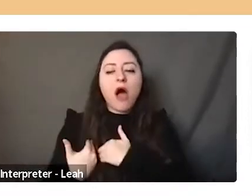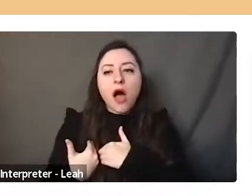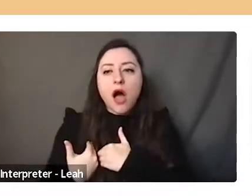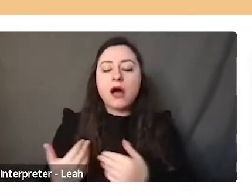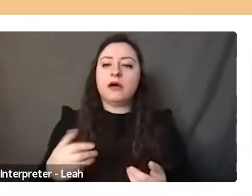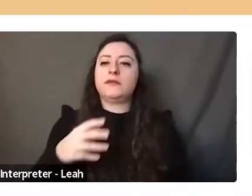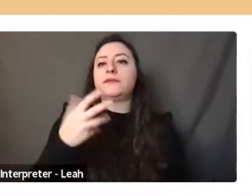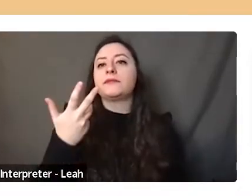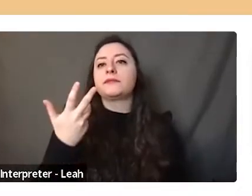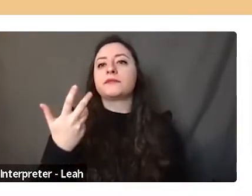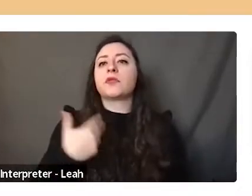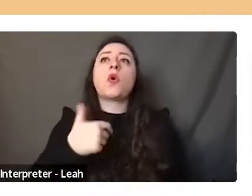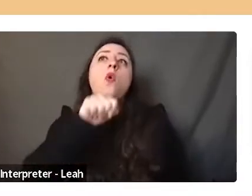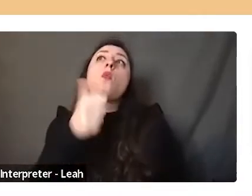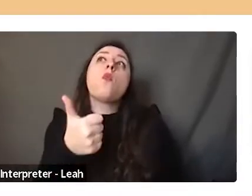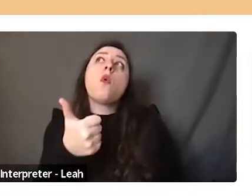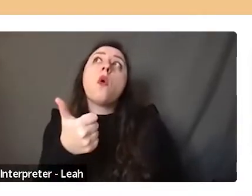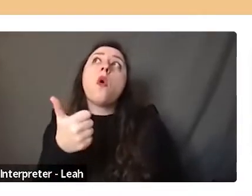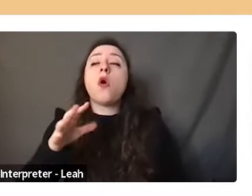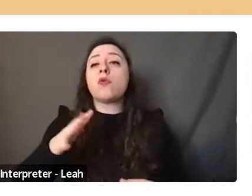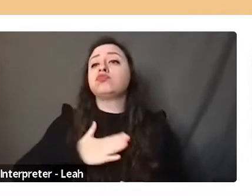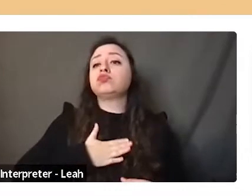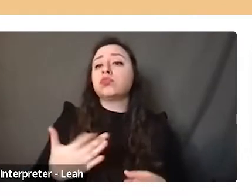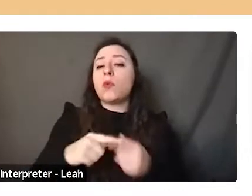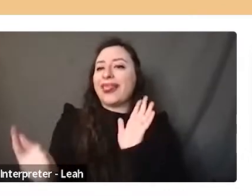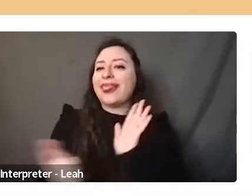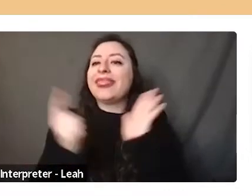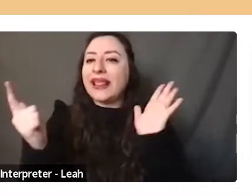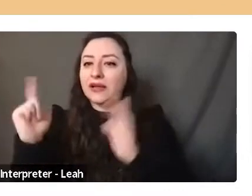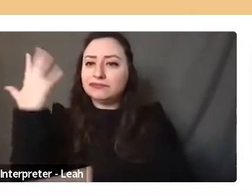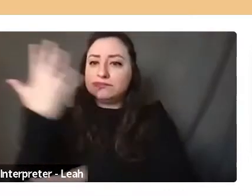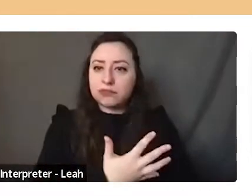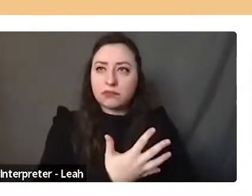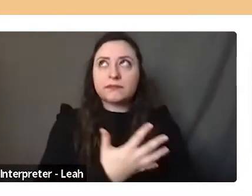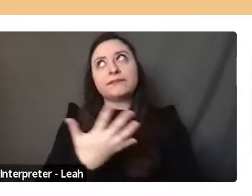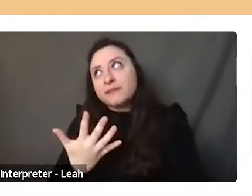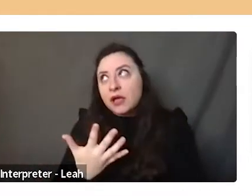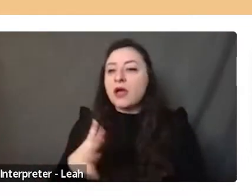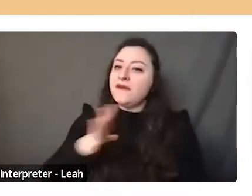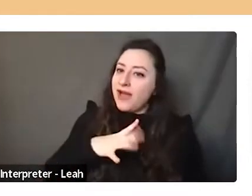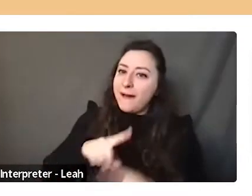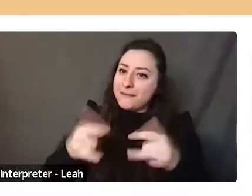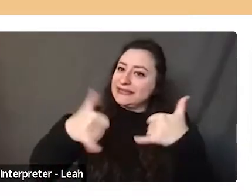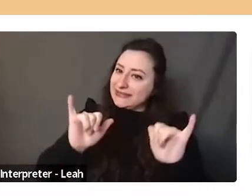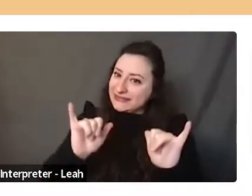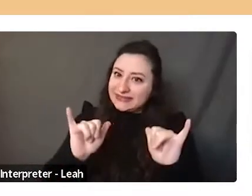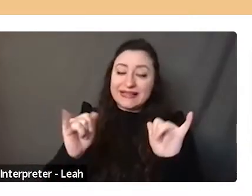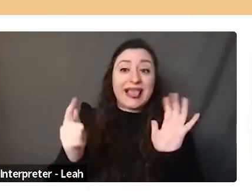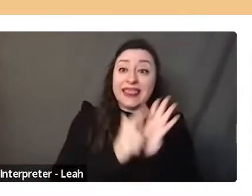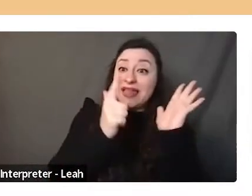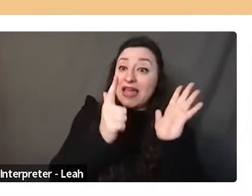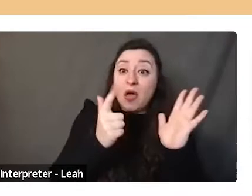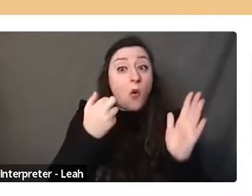we won't engage in illegal deforestation, to which we were like, okay, there needs to be education on the fact that